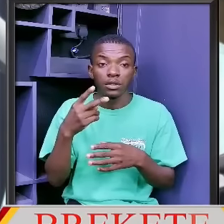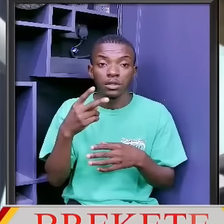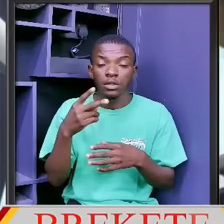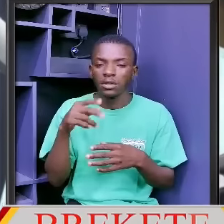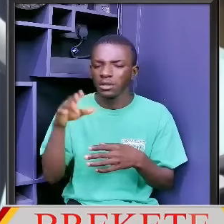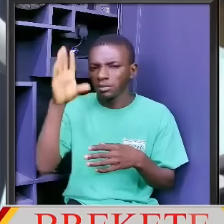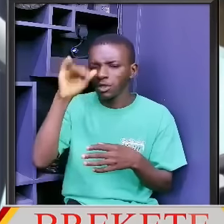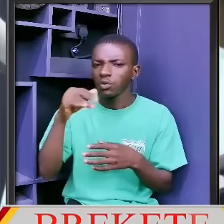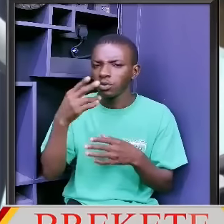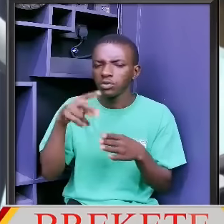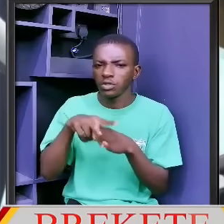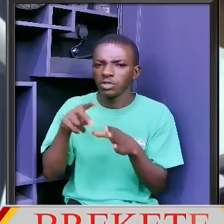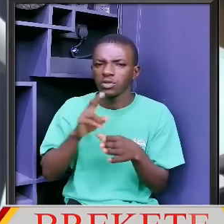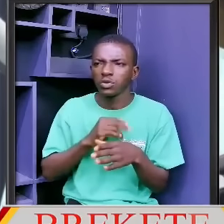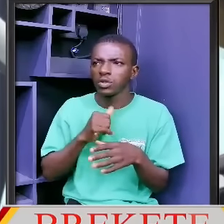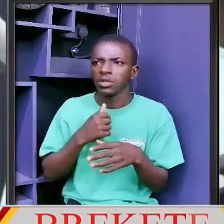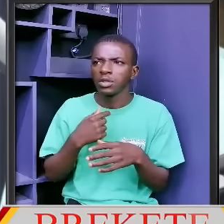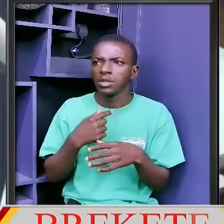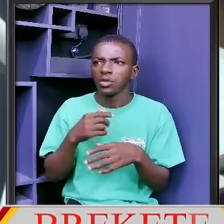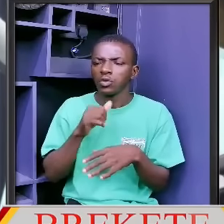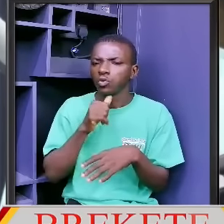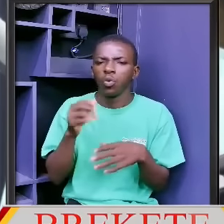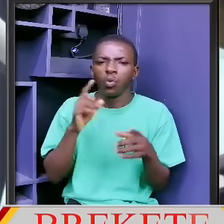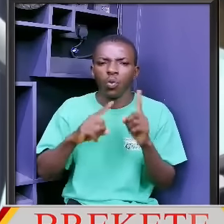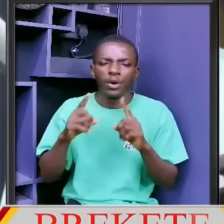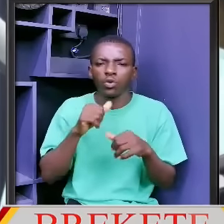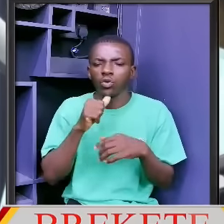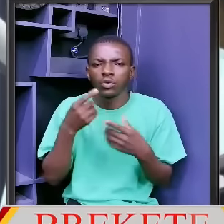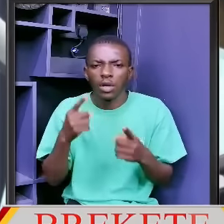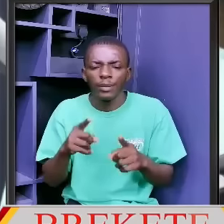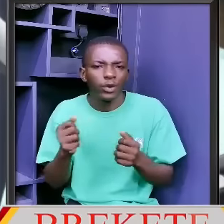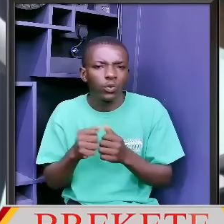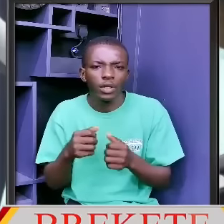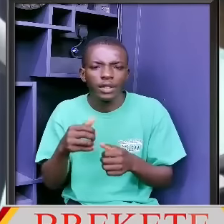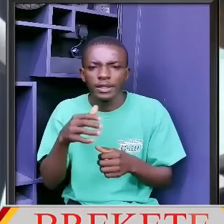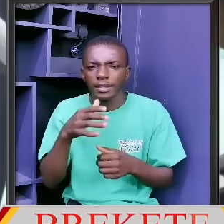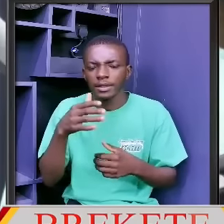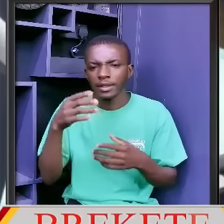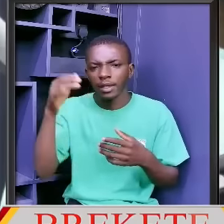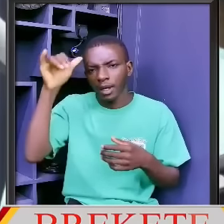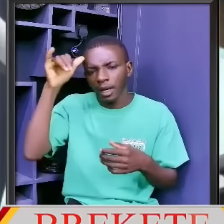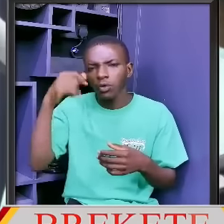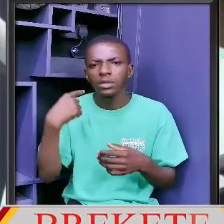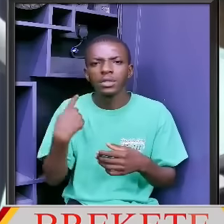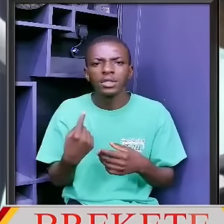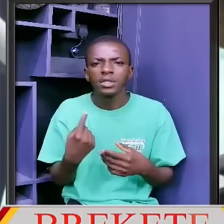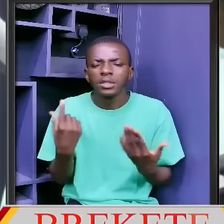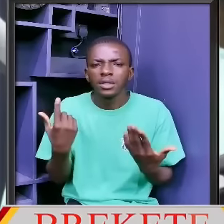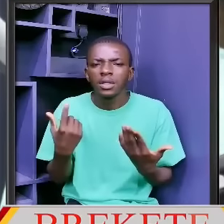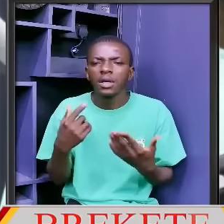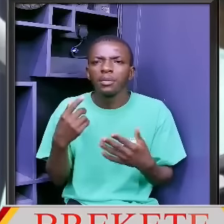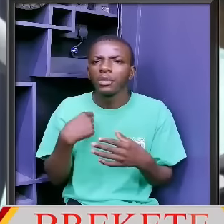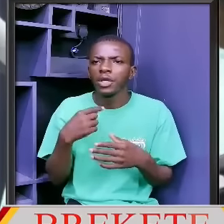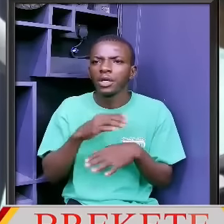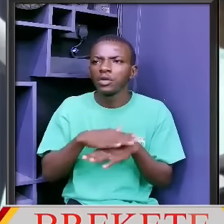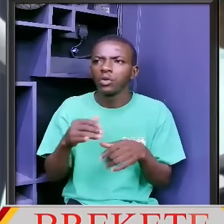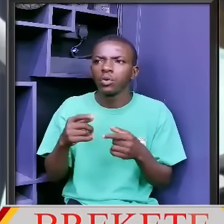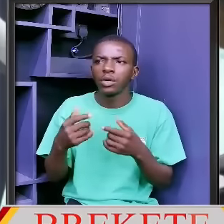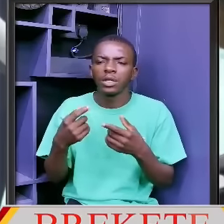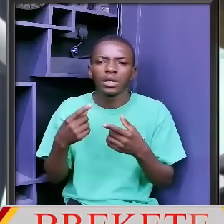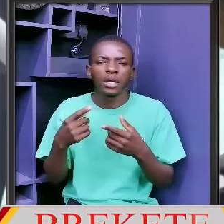She said, no, no be dupe. Make her no worry. Nothing will happen with the car. I said, oh, since you say so, this one, me, I don't